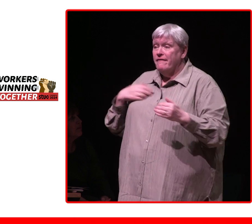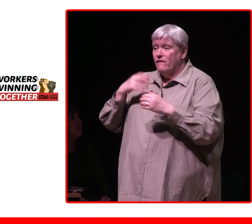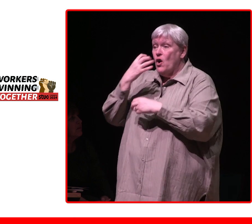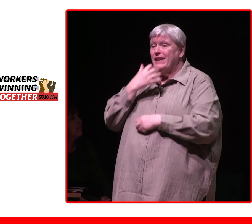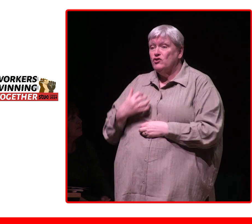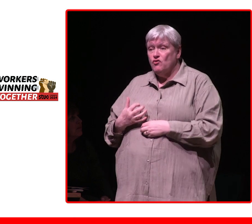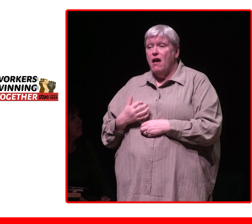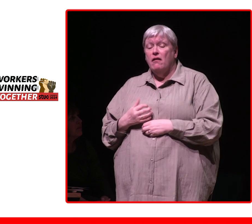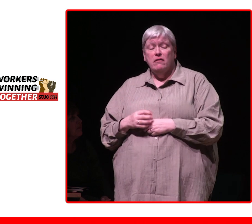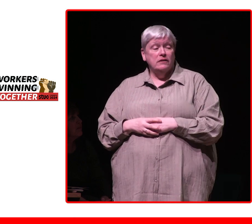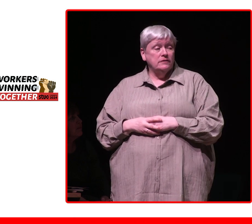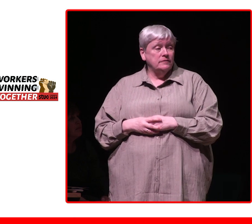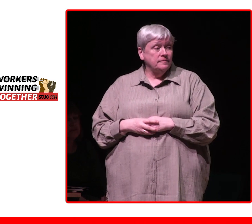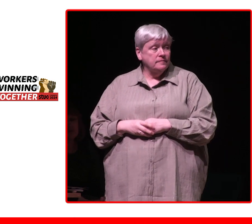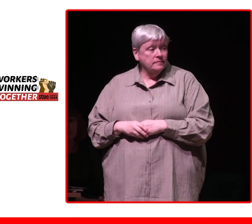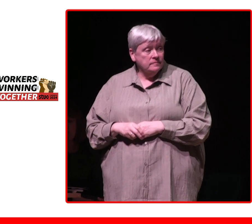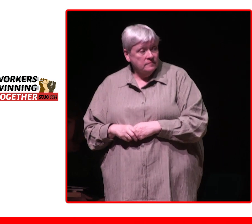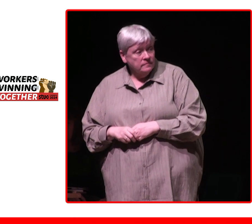Israel.